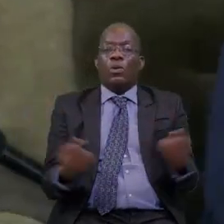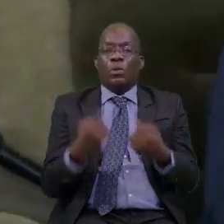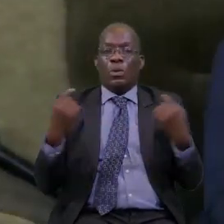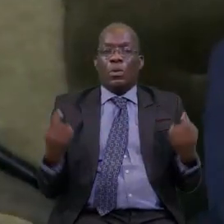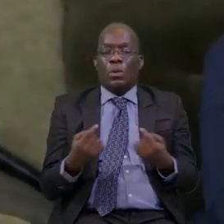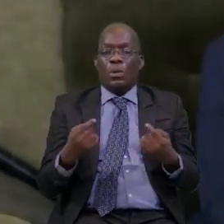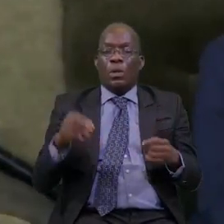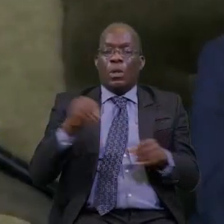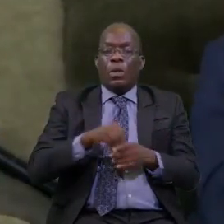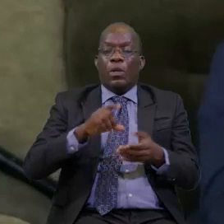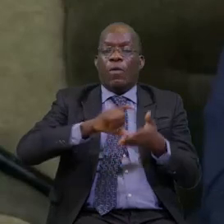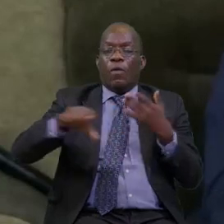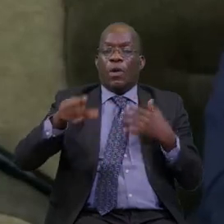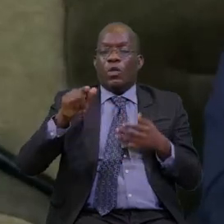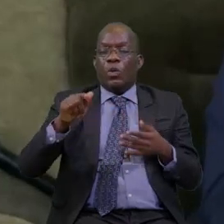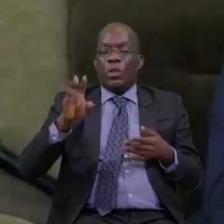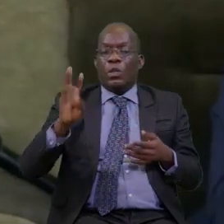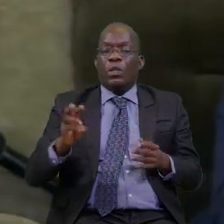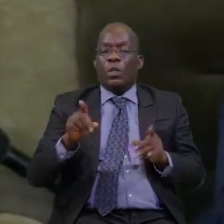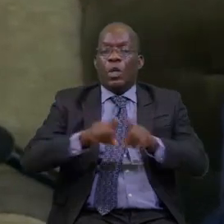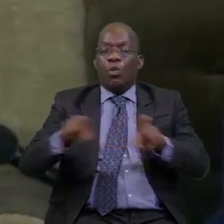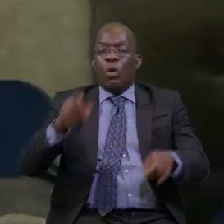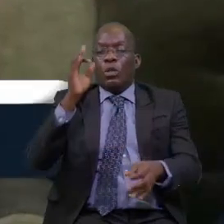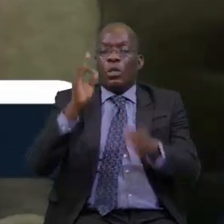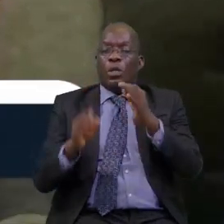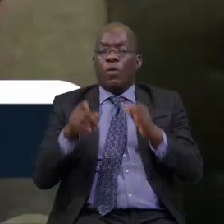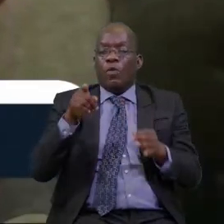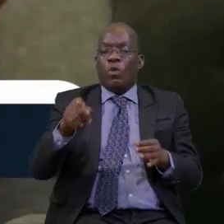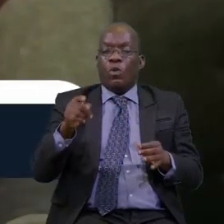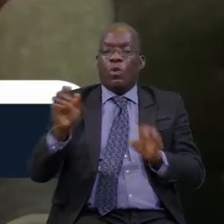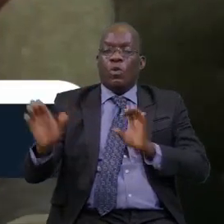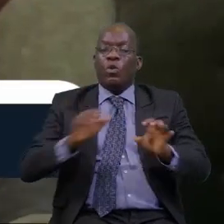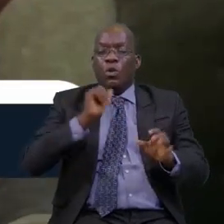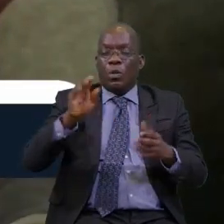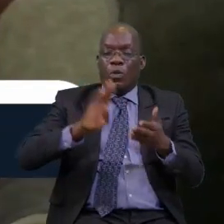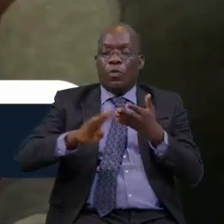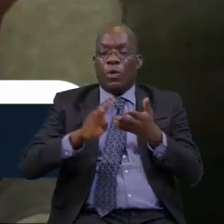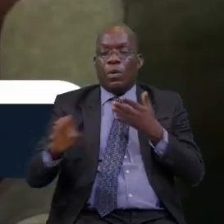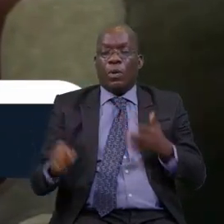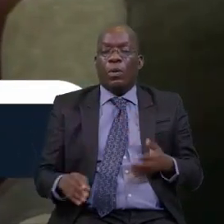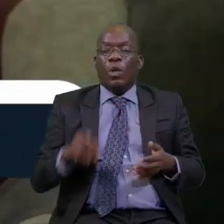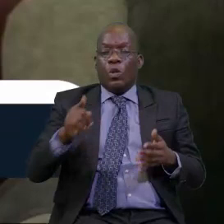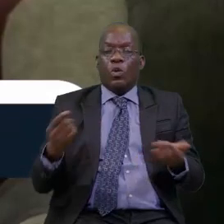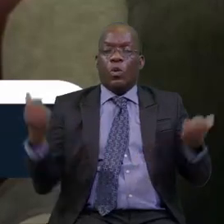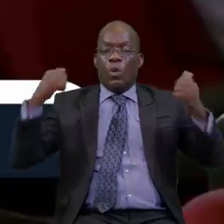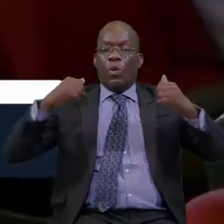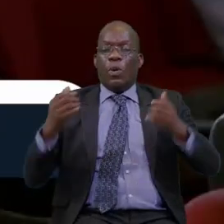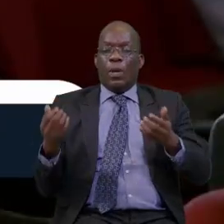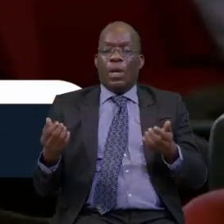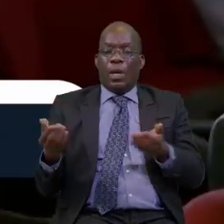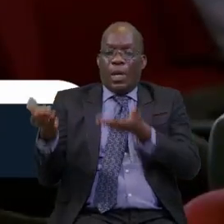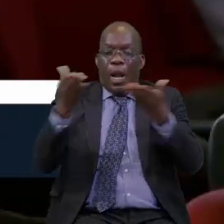it says, but if you do not forgive, you'll be carrying that heavy bag